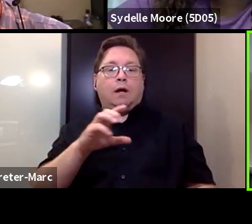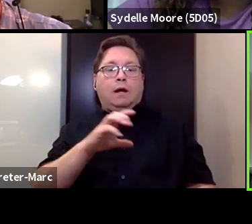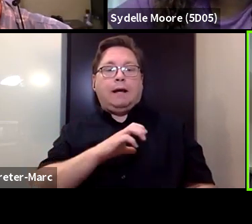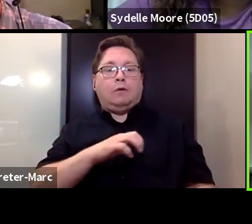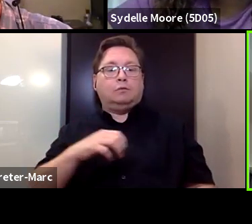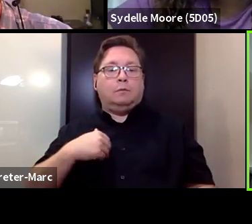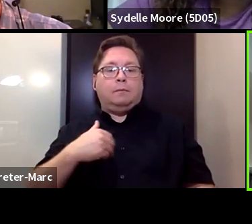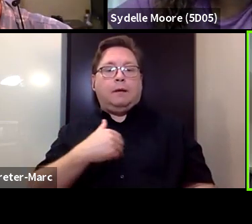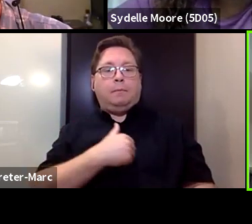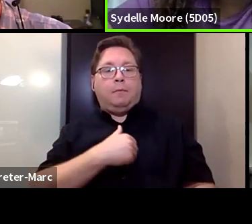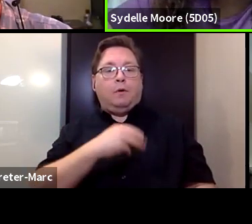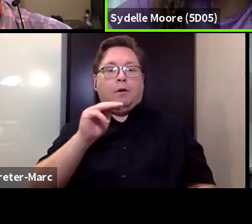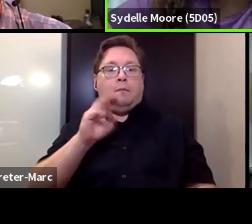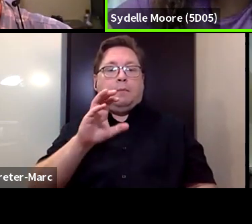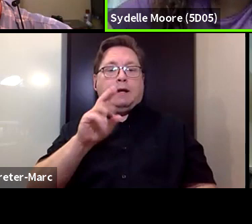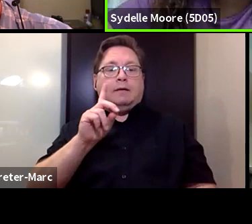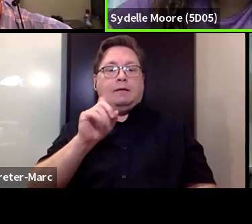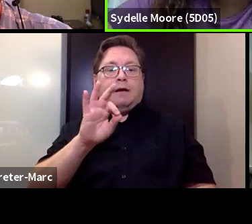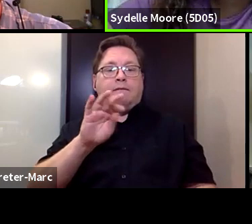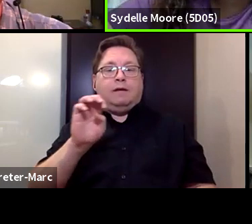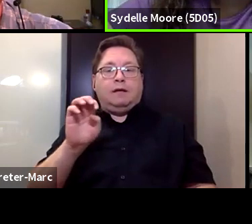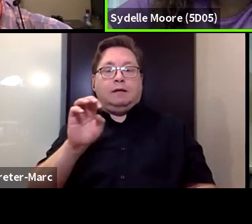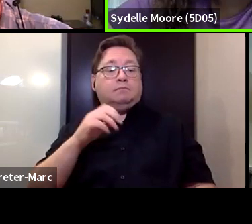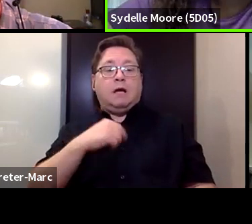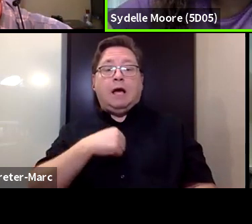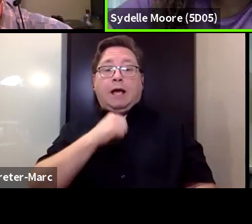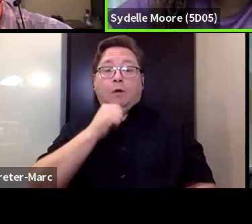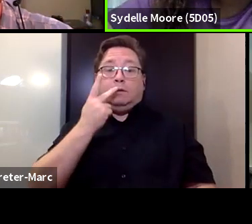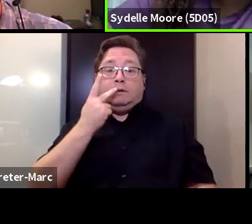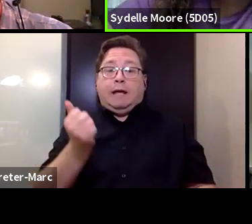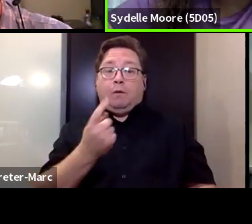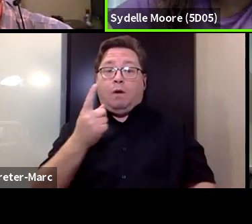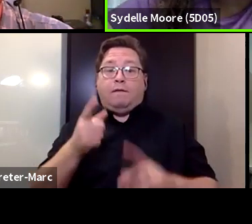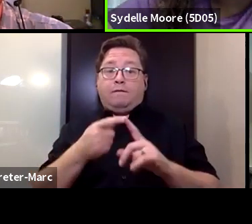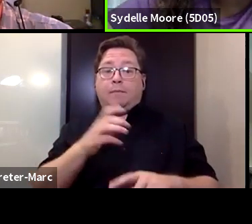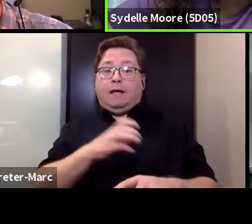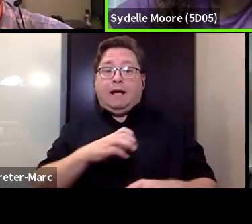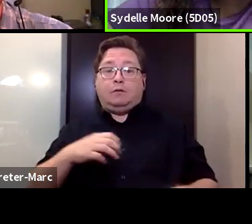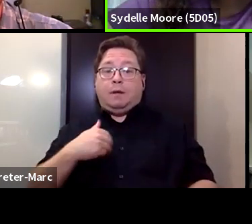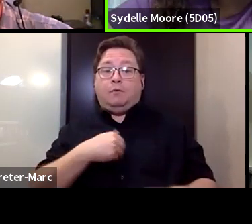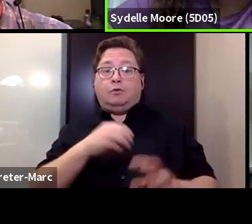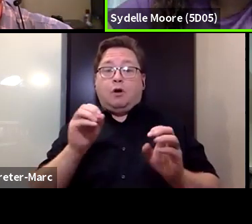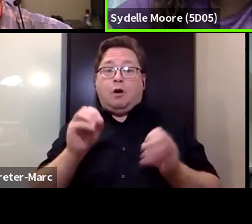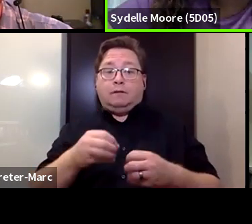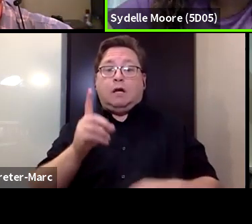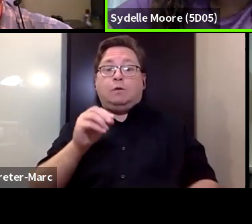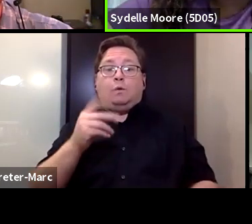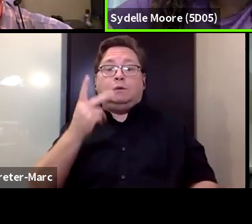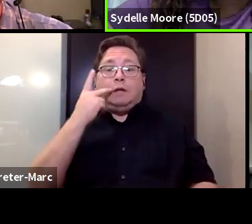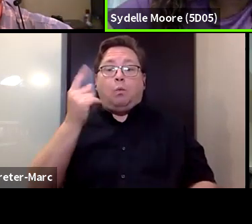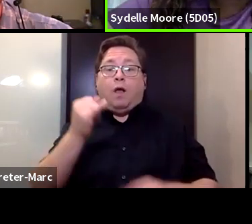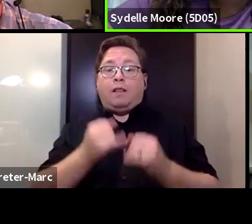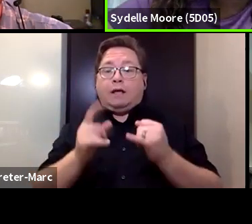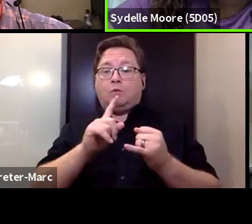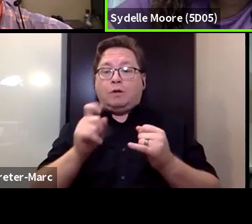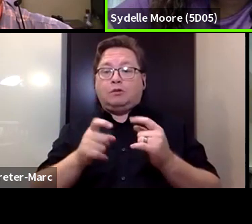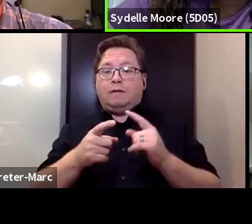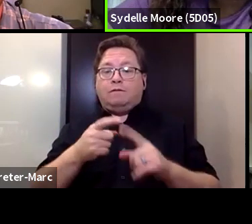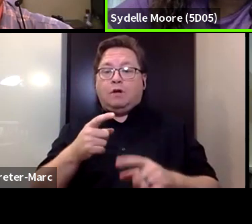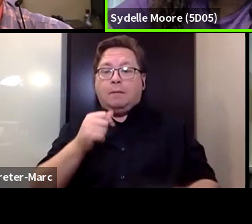office? I don't see anyone from the council member's office. I do see one last question here from Ms.